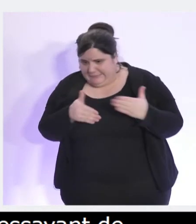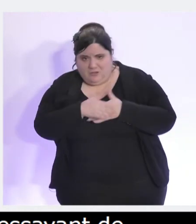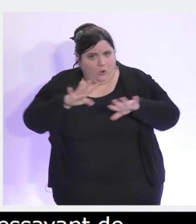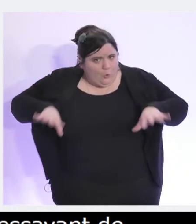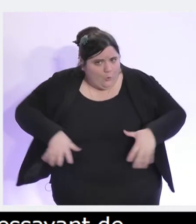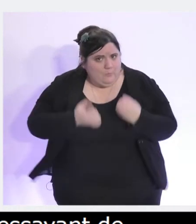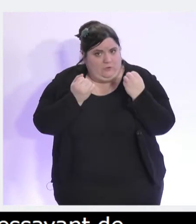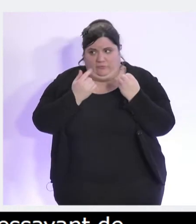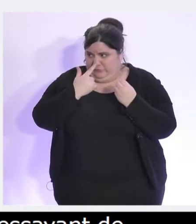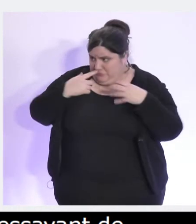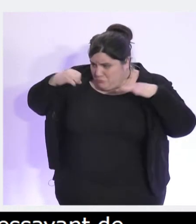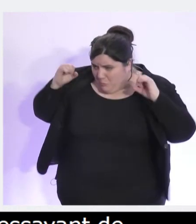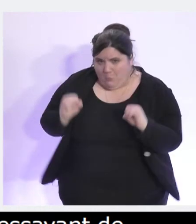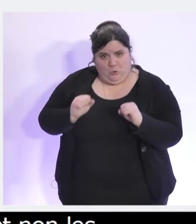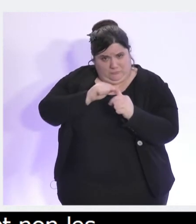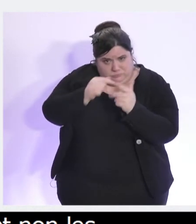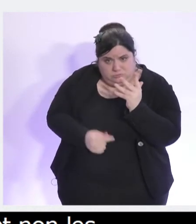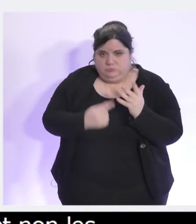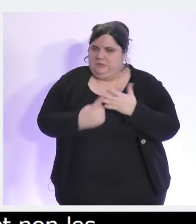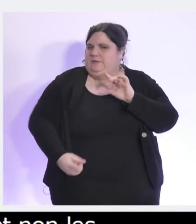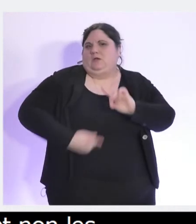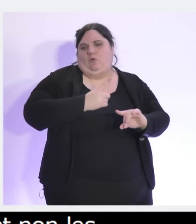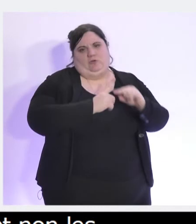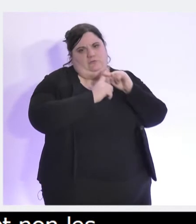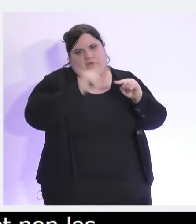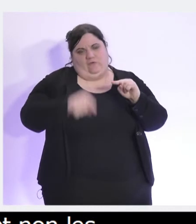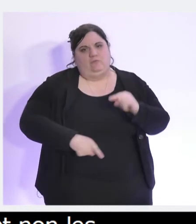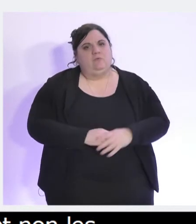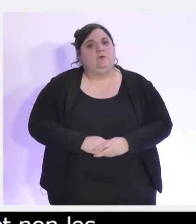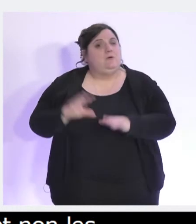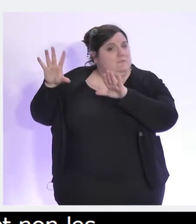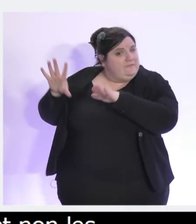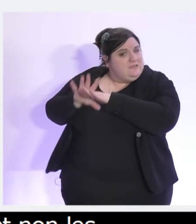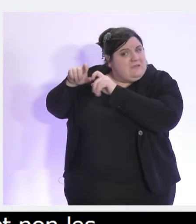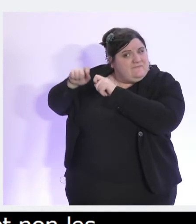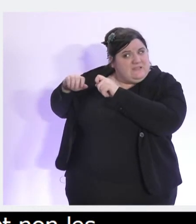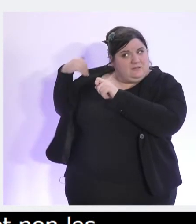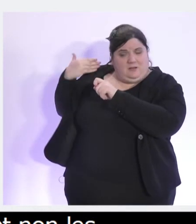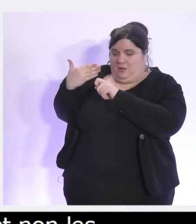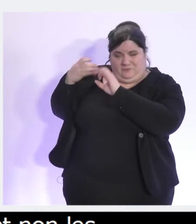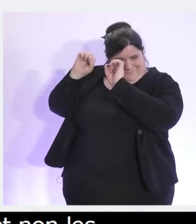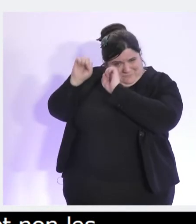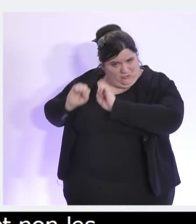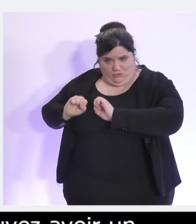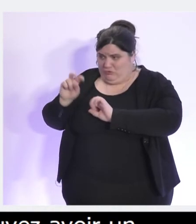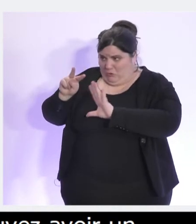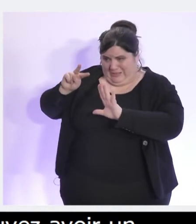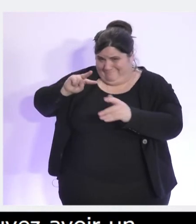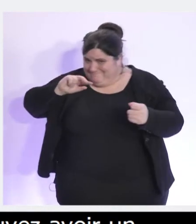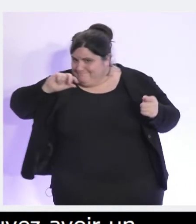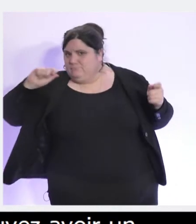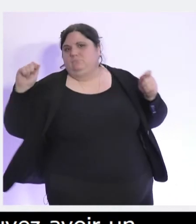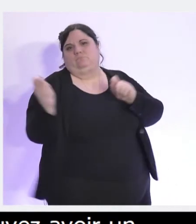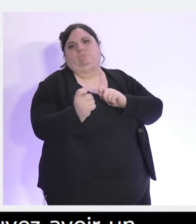are looking at here, and doing away with the stereotyping, which automatically, when